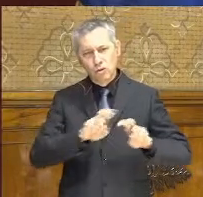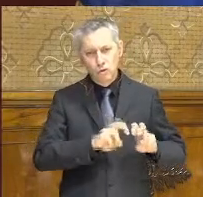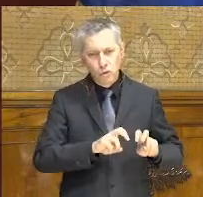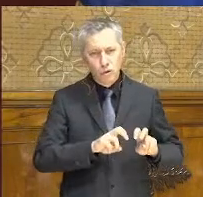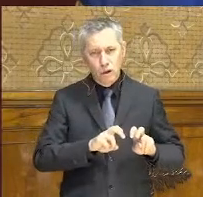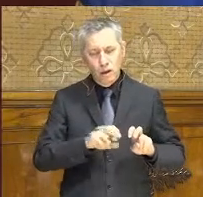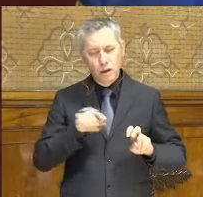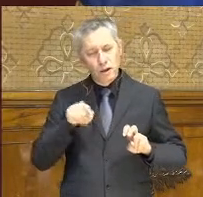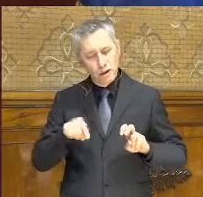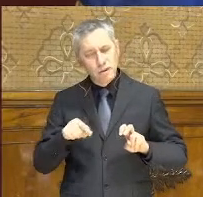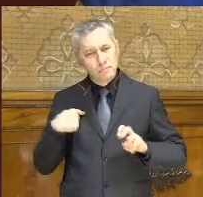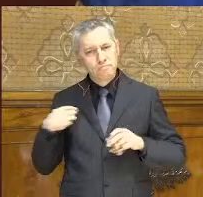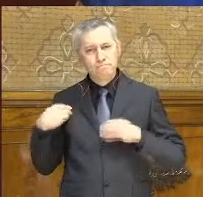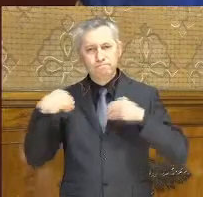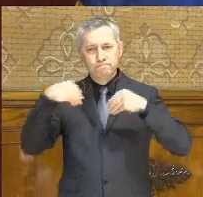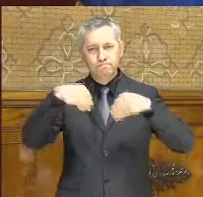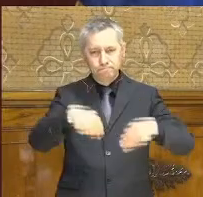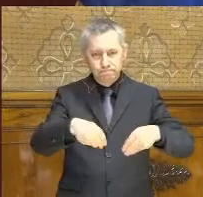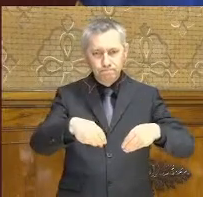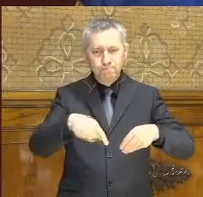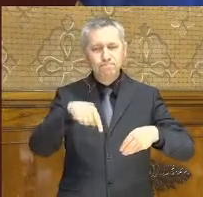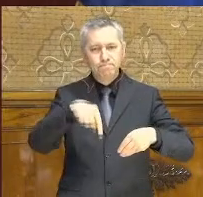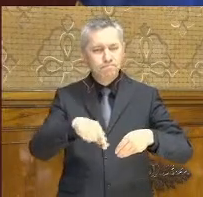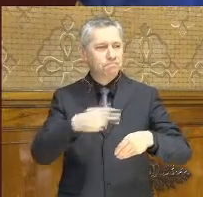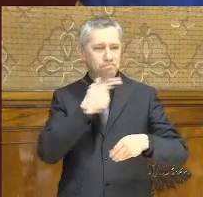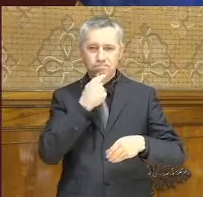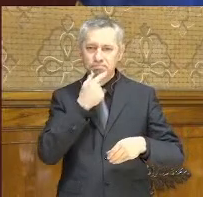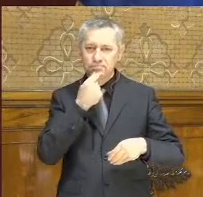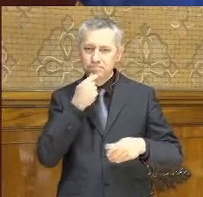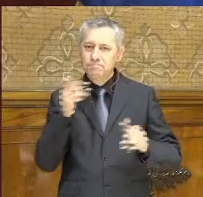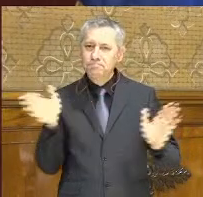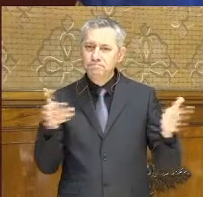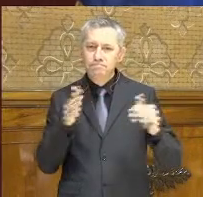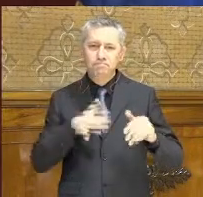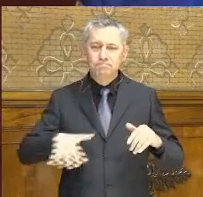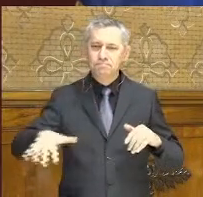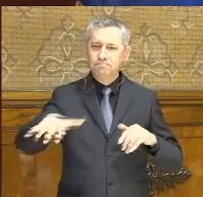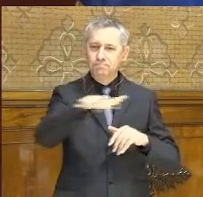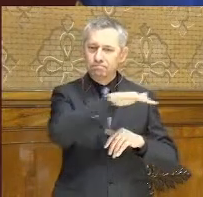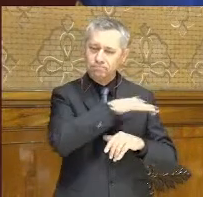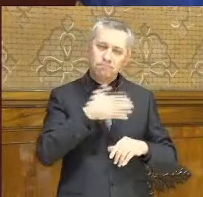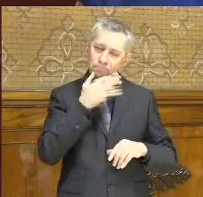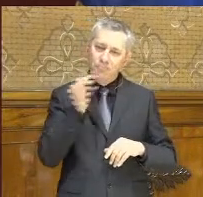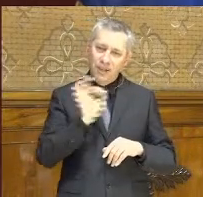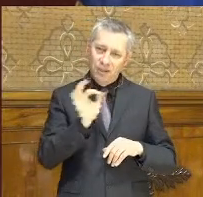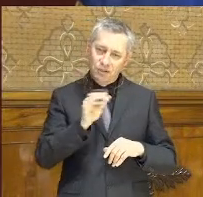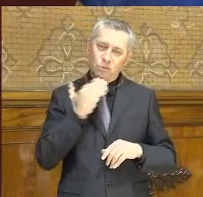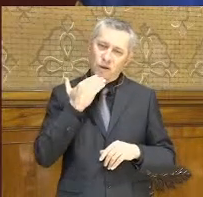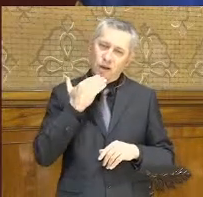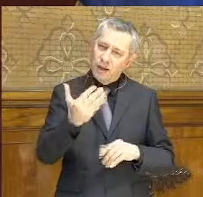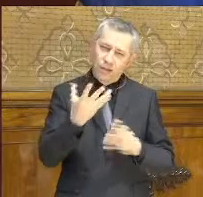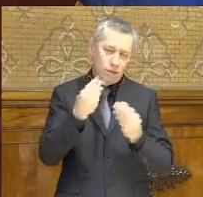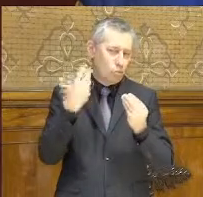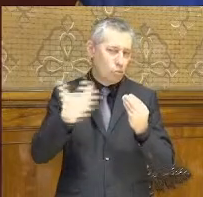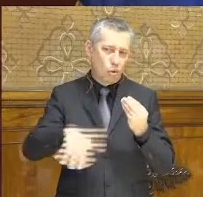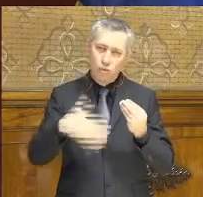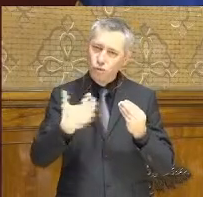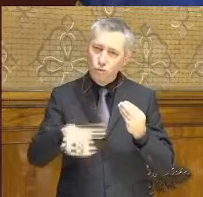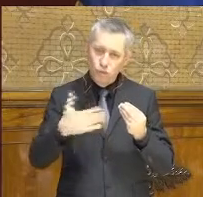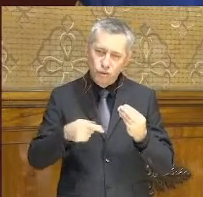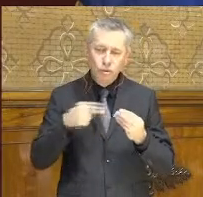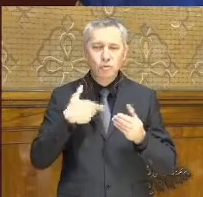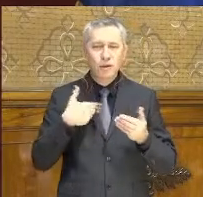university. And I thank you for your invitation, and I thank you for your hospitality. I want to, of course,